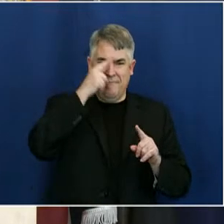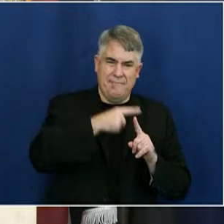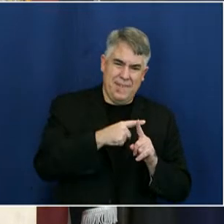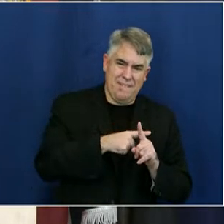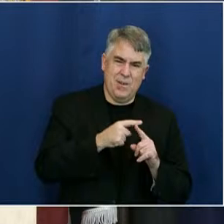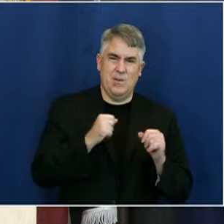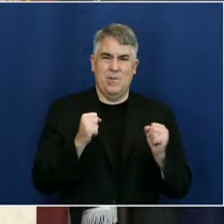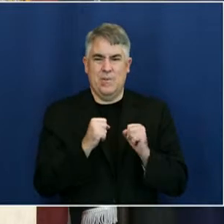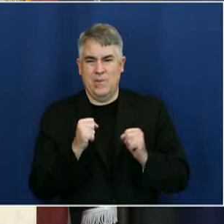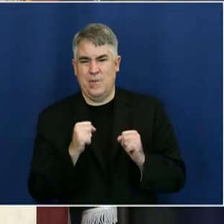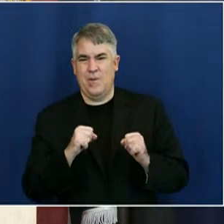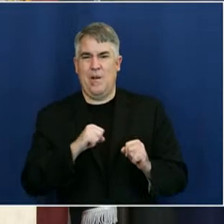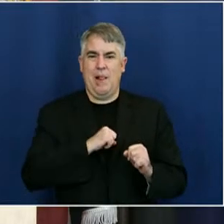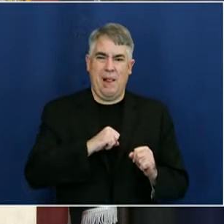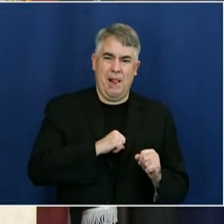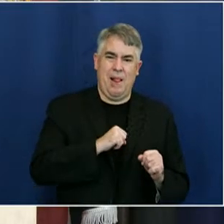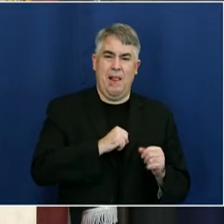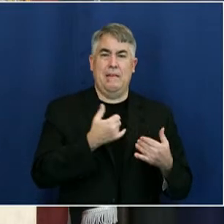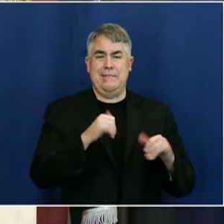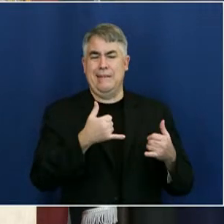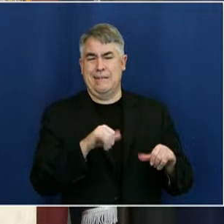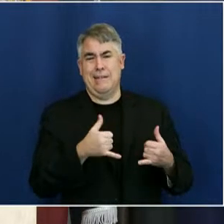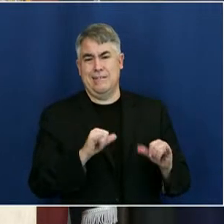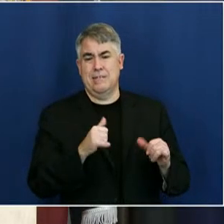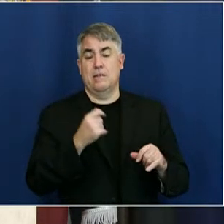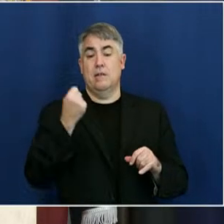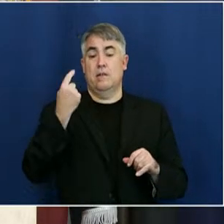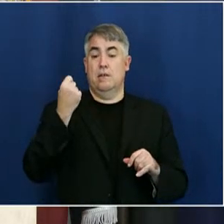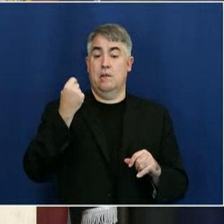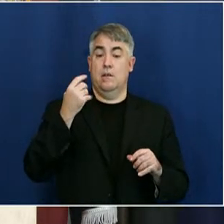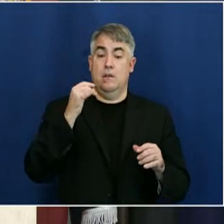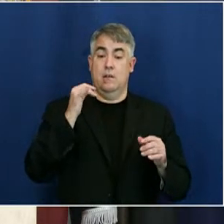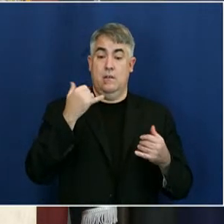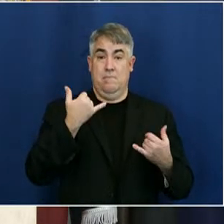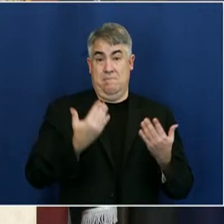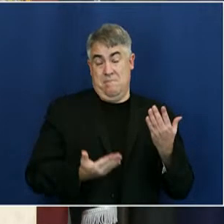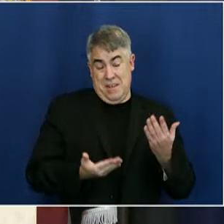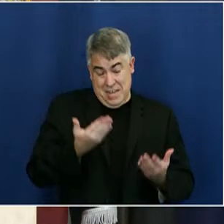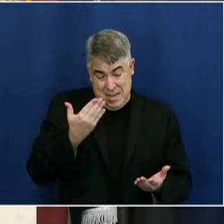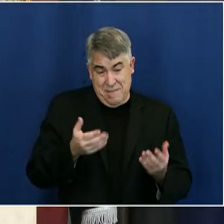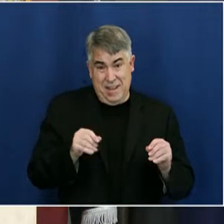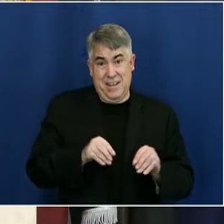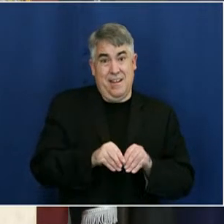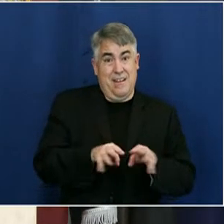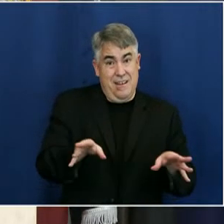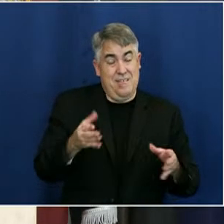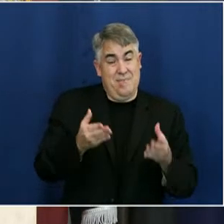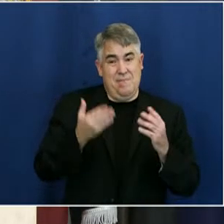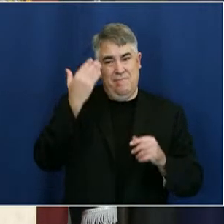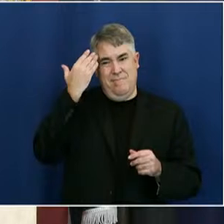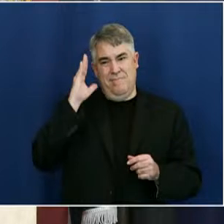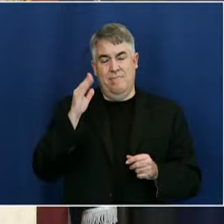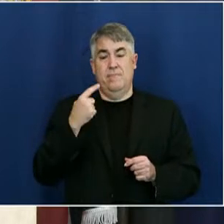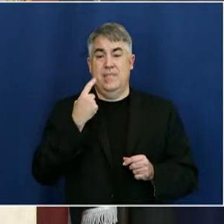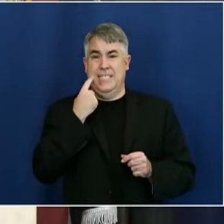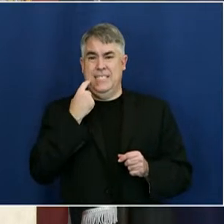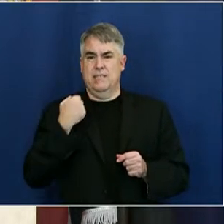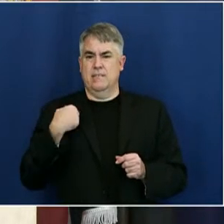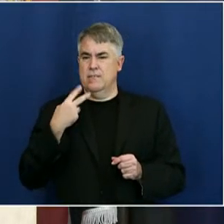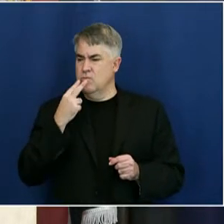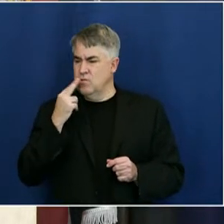learn about that over time. Actually, just within the last couple days, we learned of our very first case of somebody